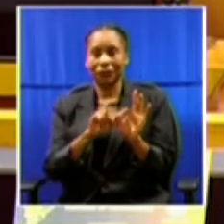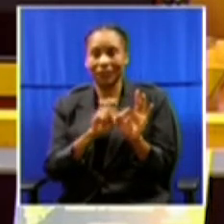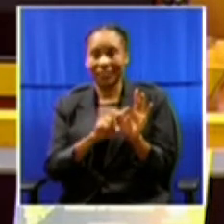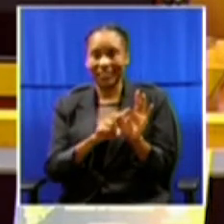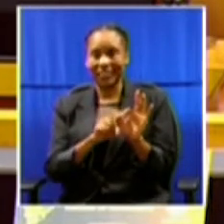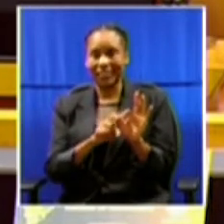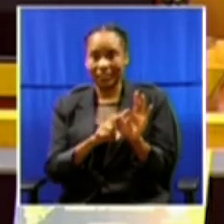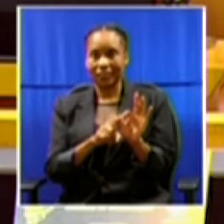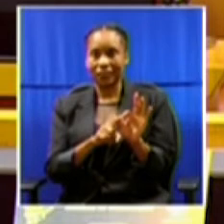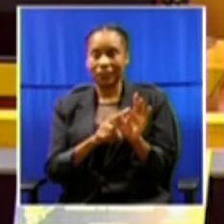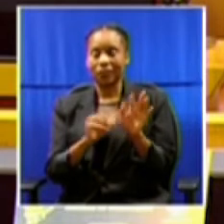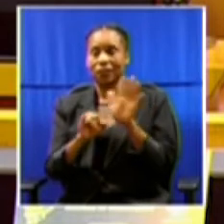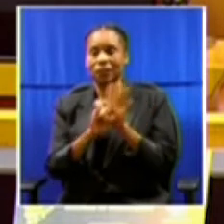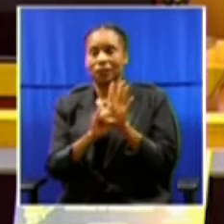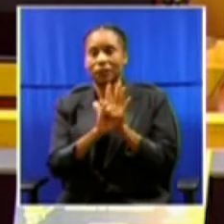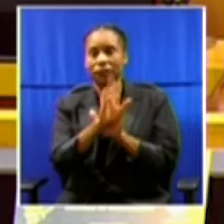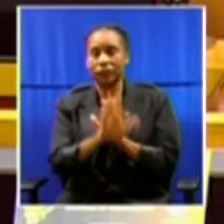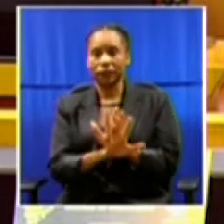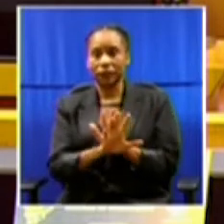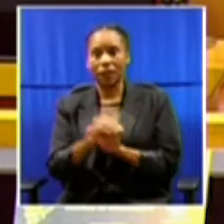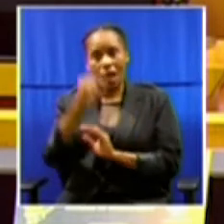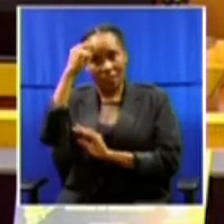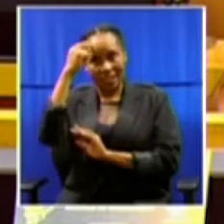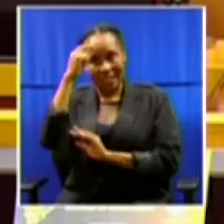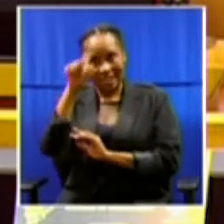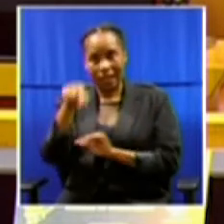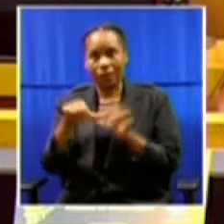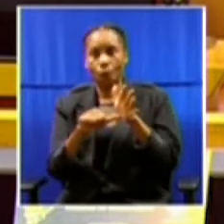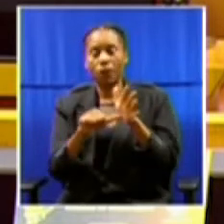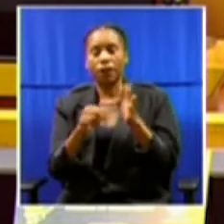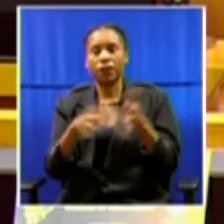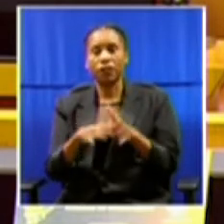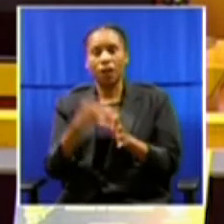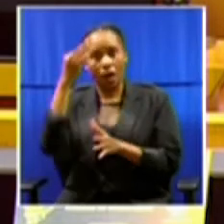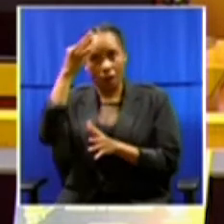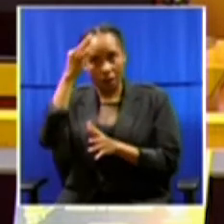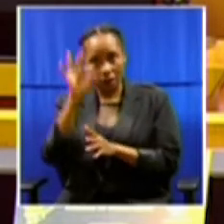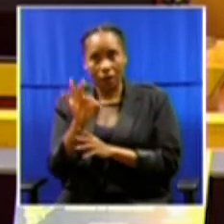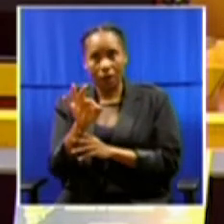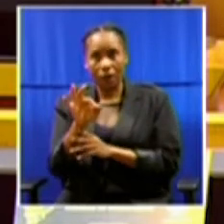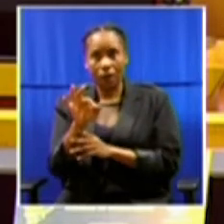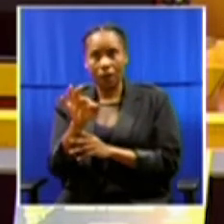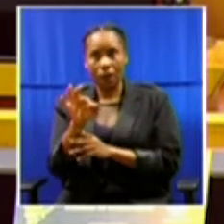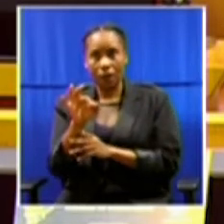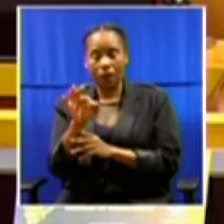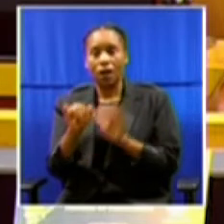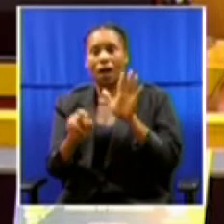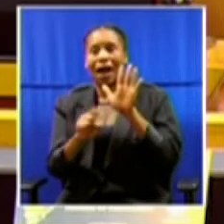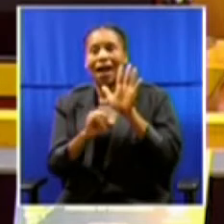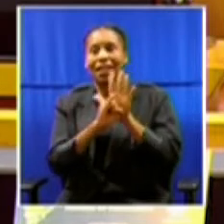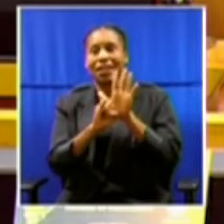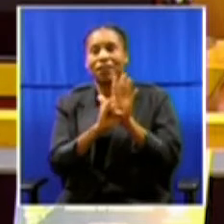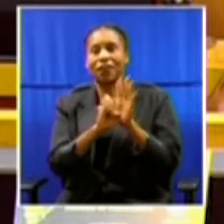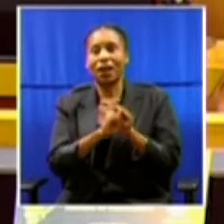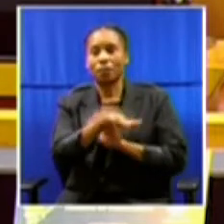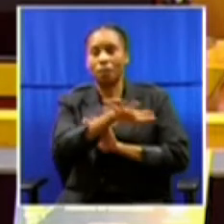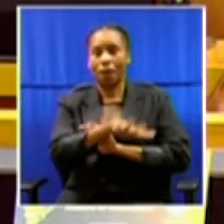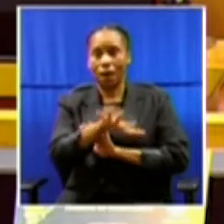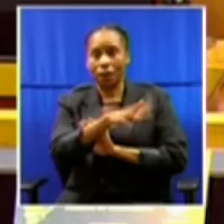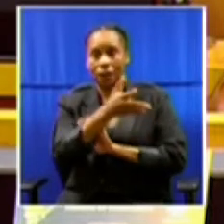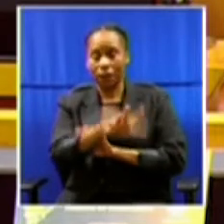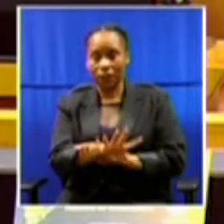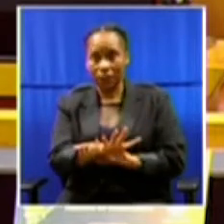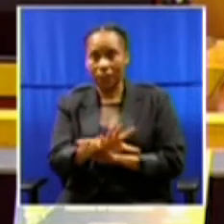initially identified site. And I think that is important. So government had the initially identified site that adhered to the